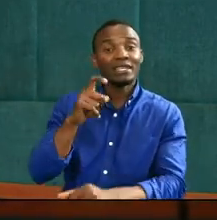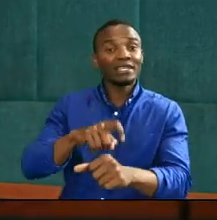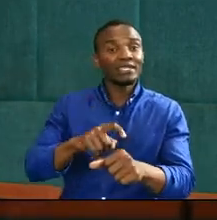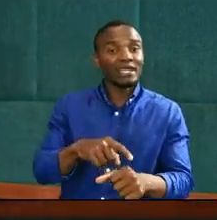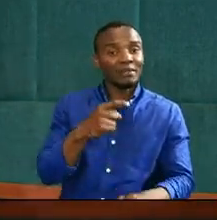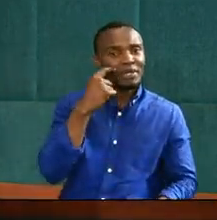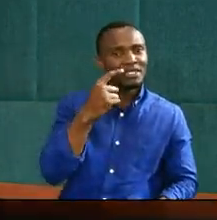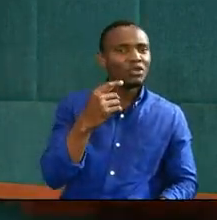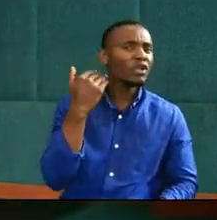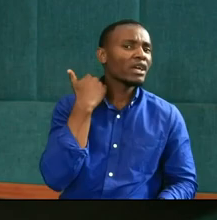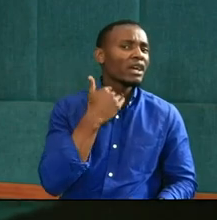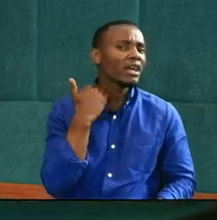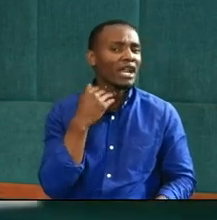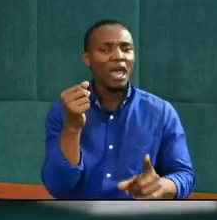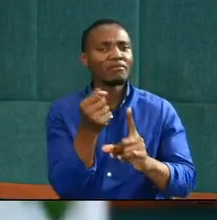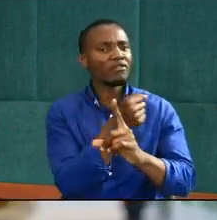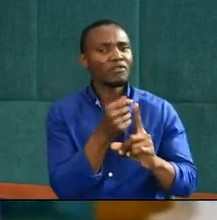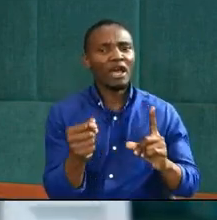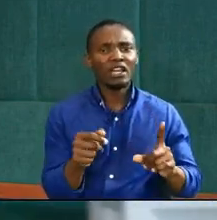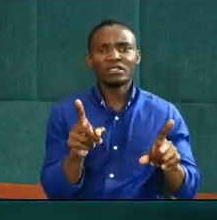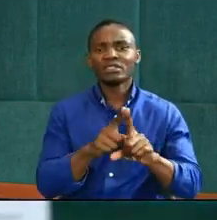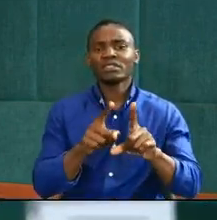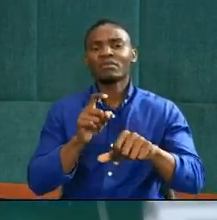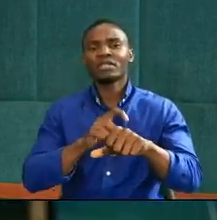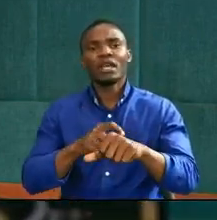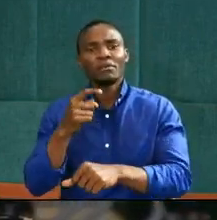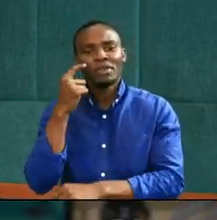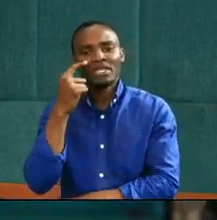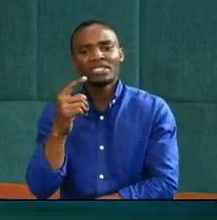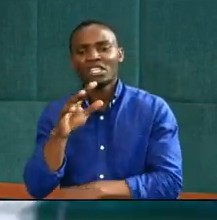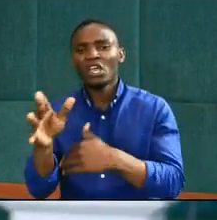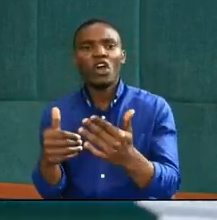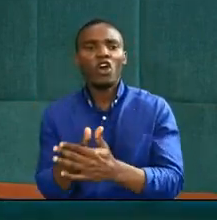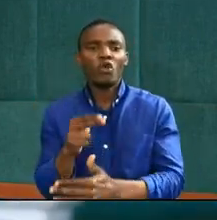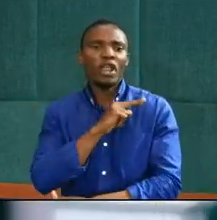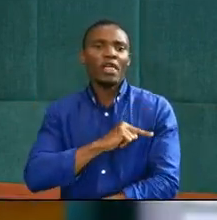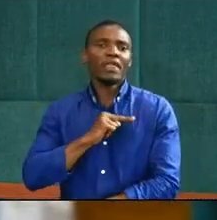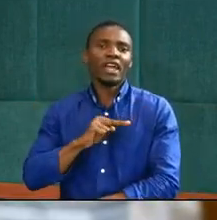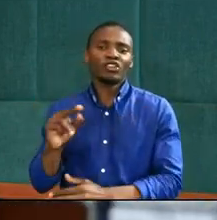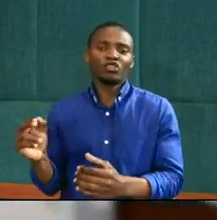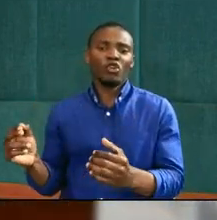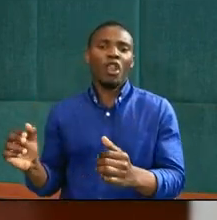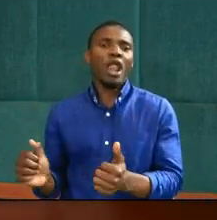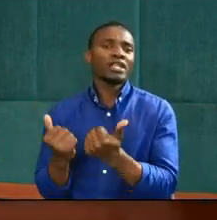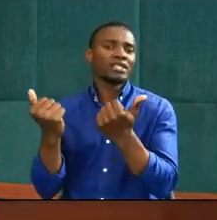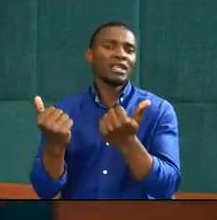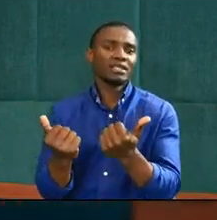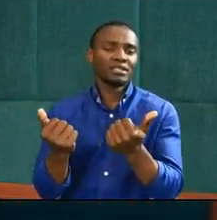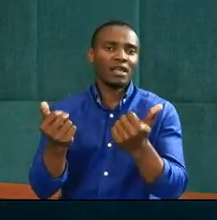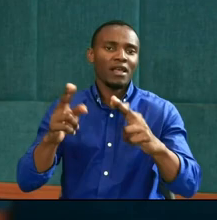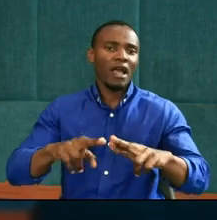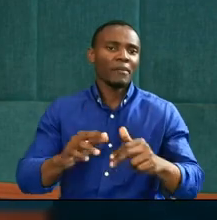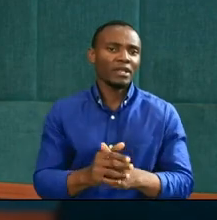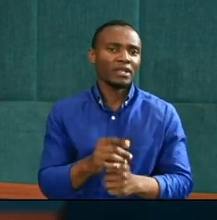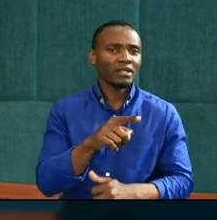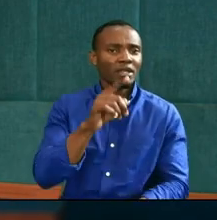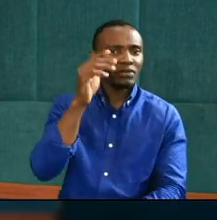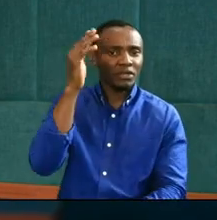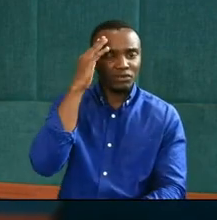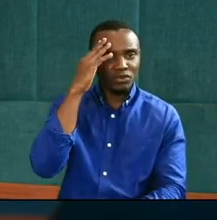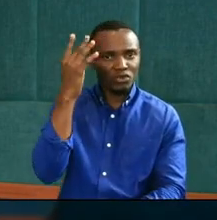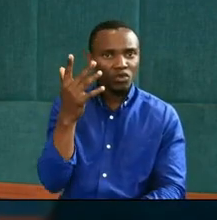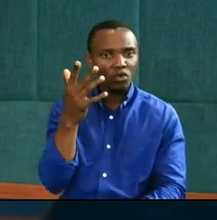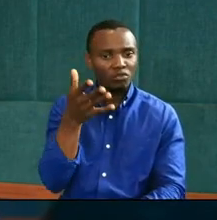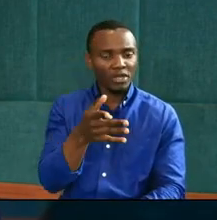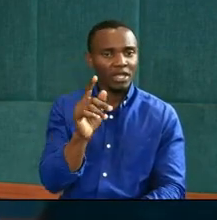say crime and violence, when they see all these natural disasters taking place, when they see the signs fulfilled, is it common knowledge